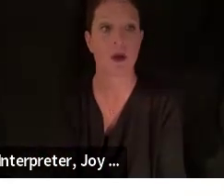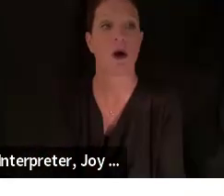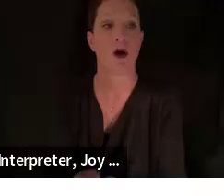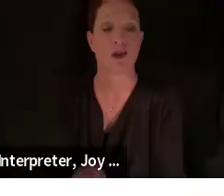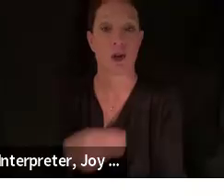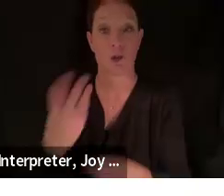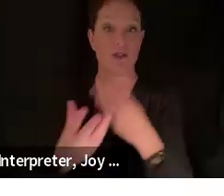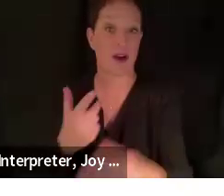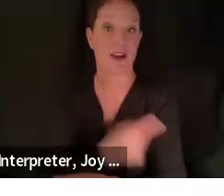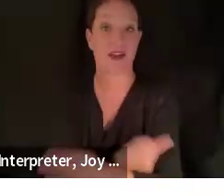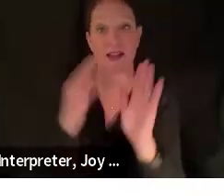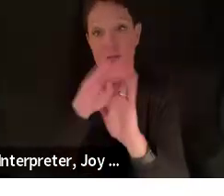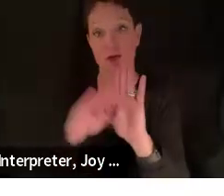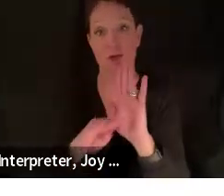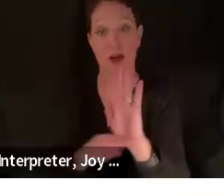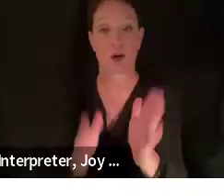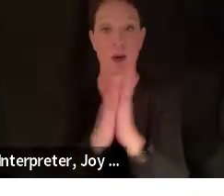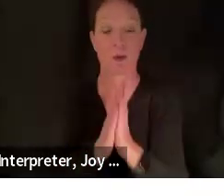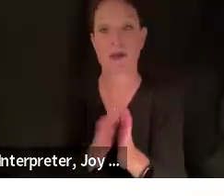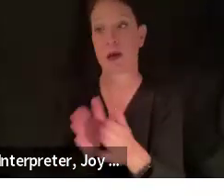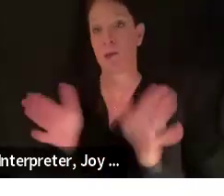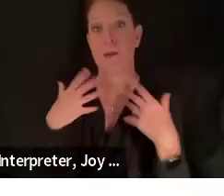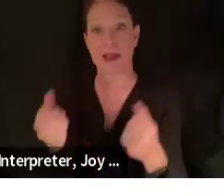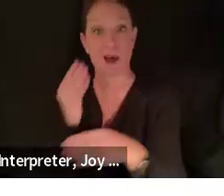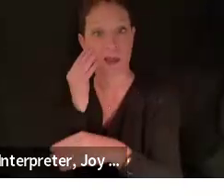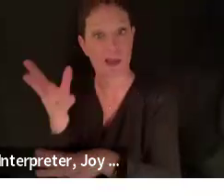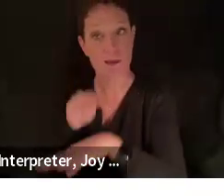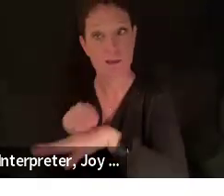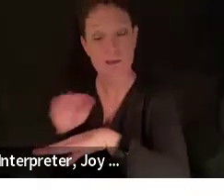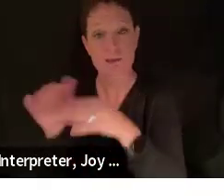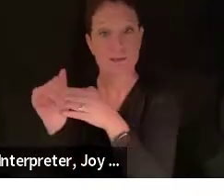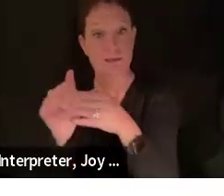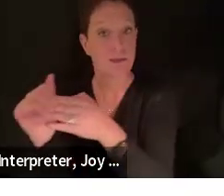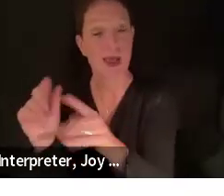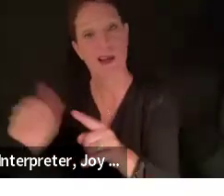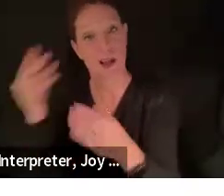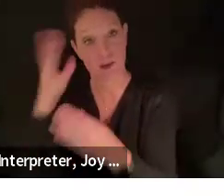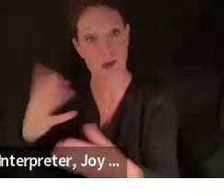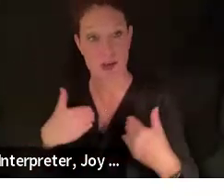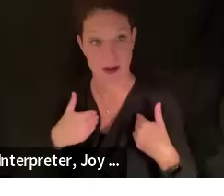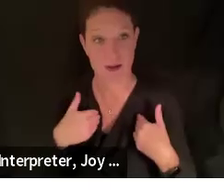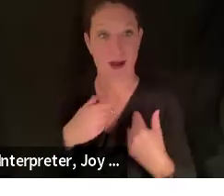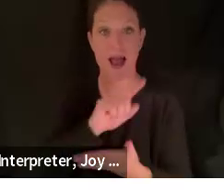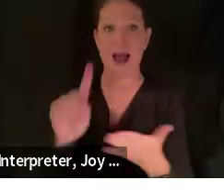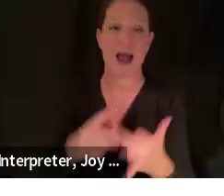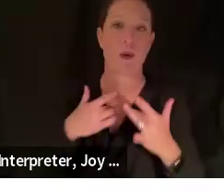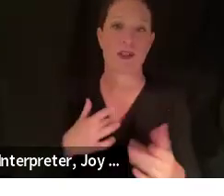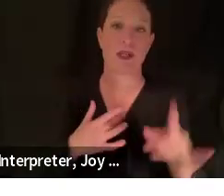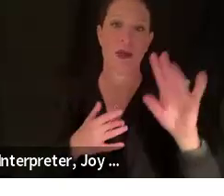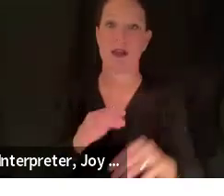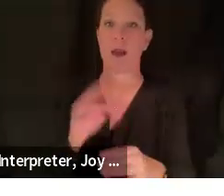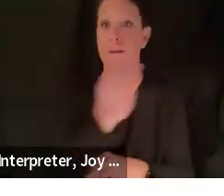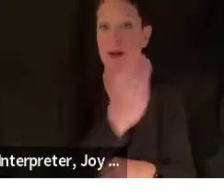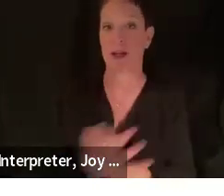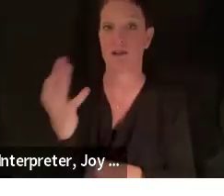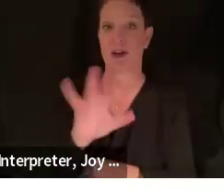provide vaccine record requests, public health guidance, and other information. The hours of operation are usually Monday through Friday